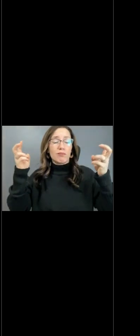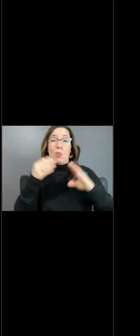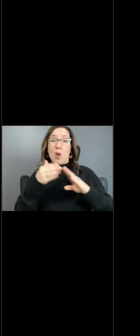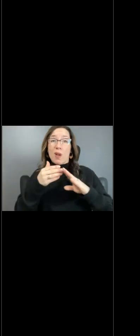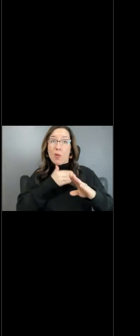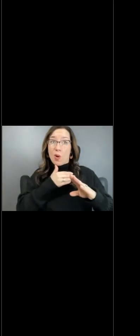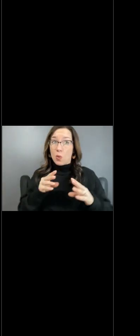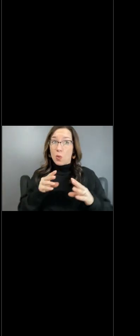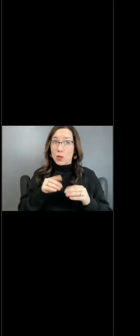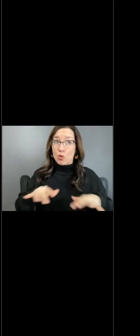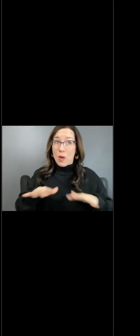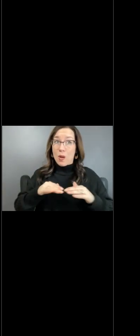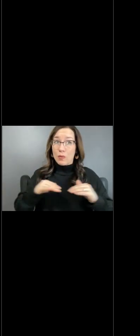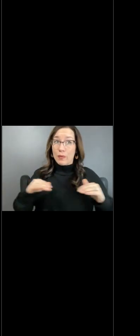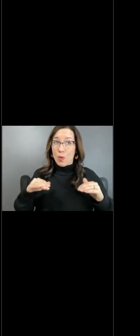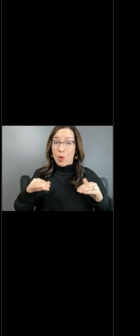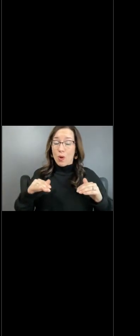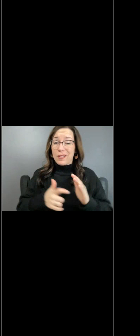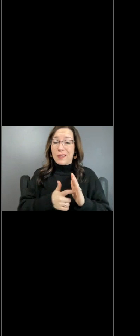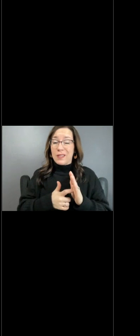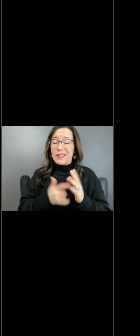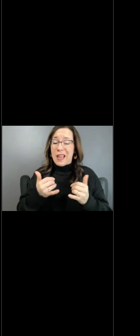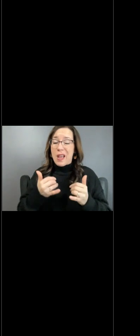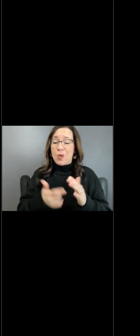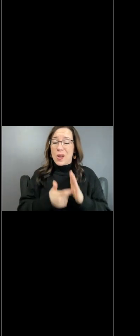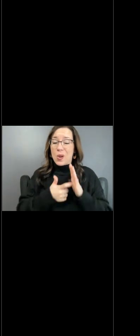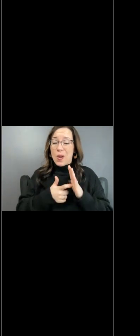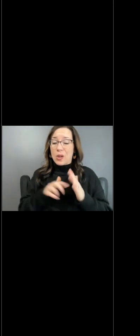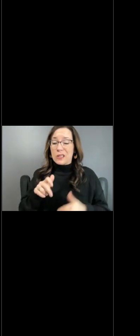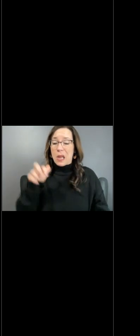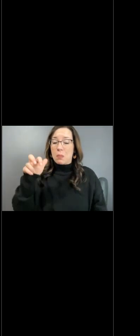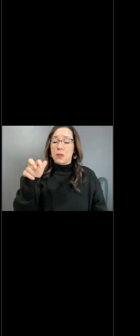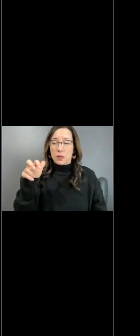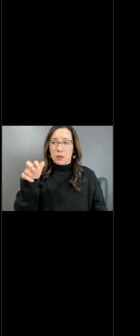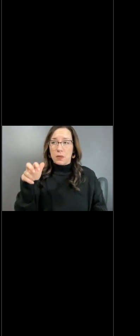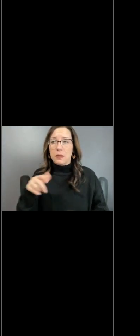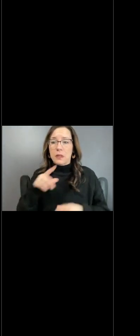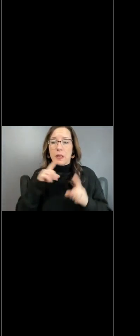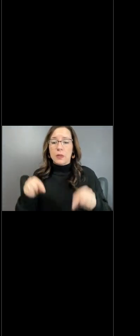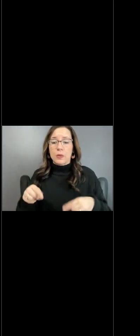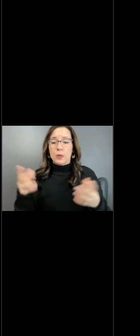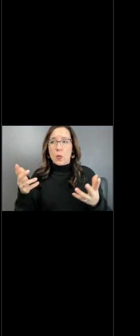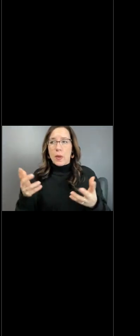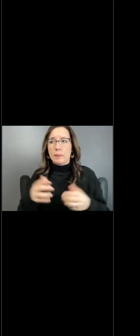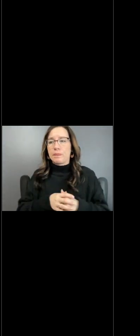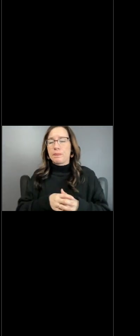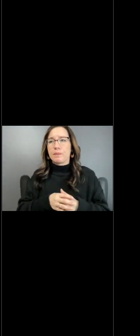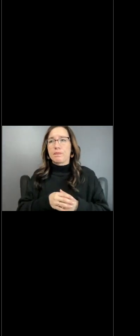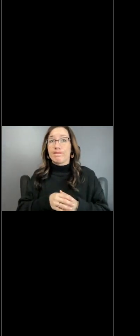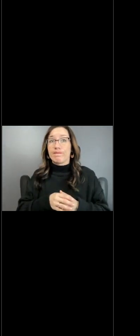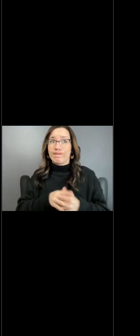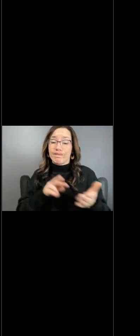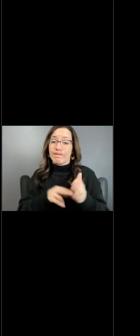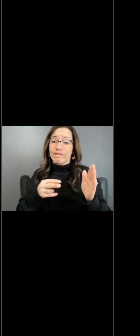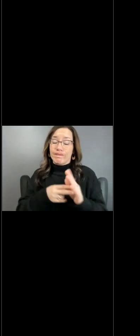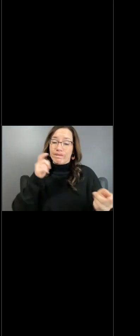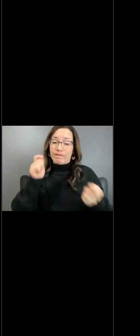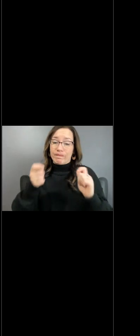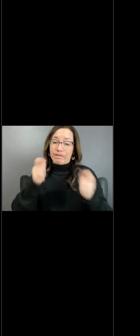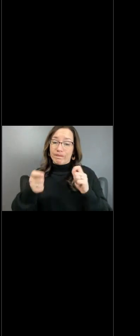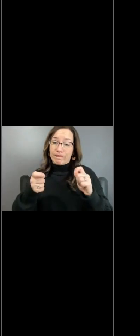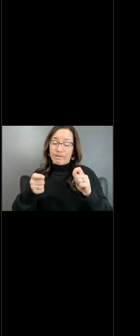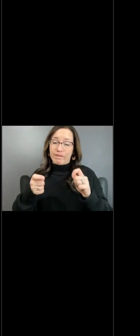floor, requires steps? The answer is deliberate manipulation of the